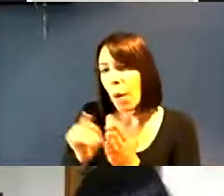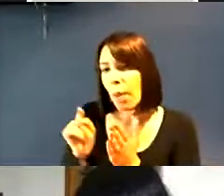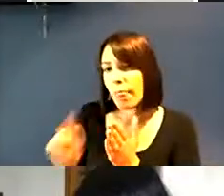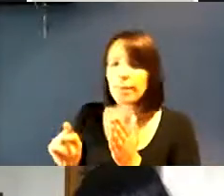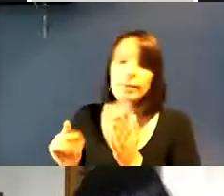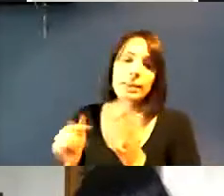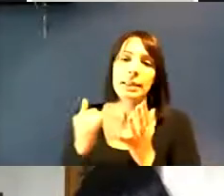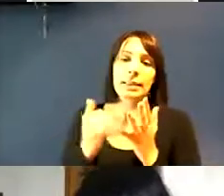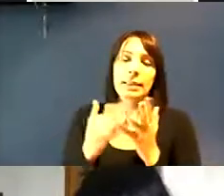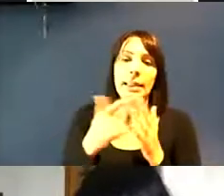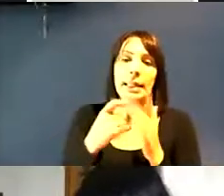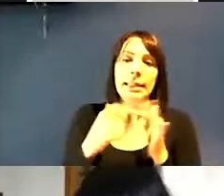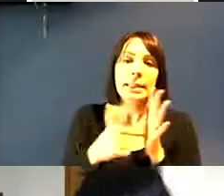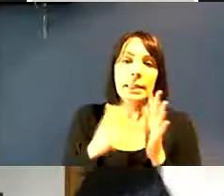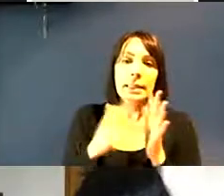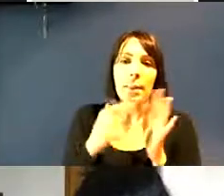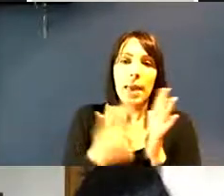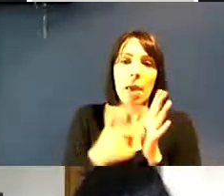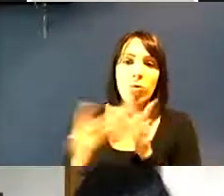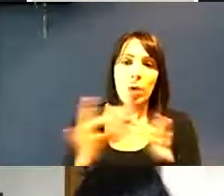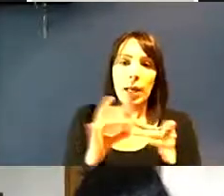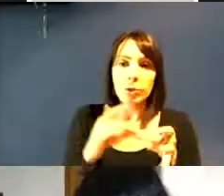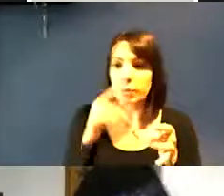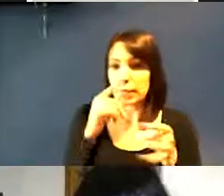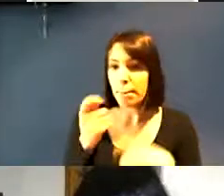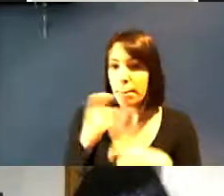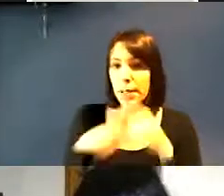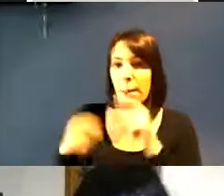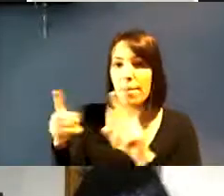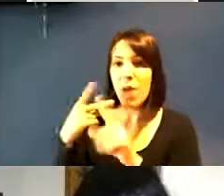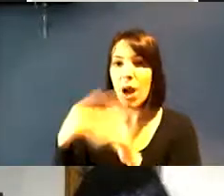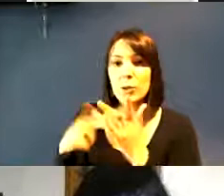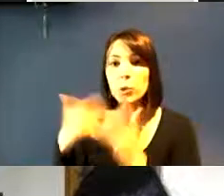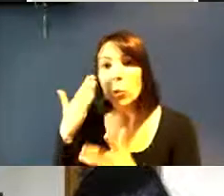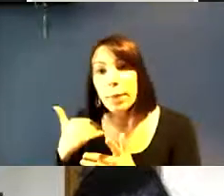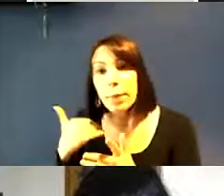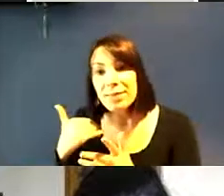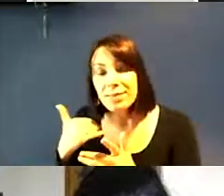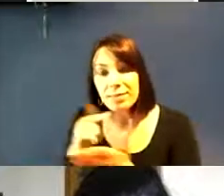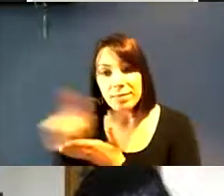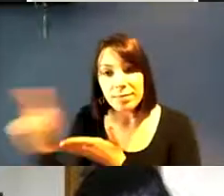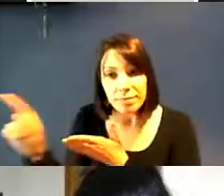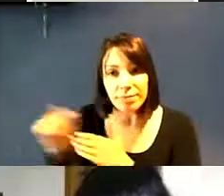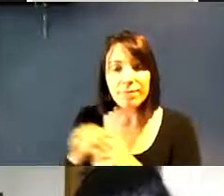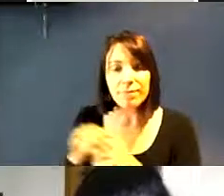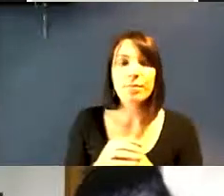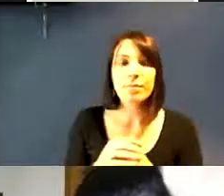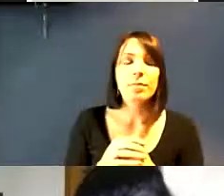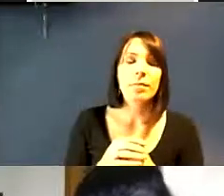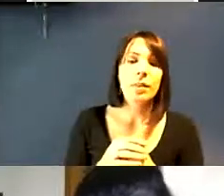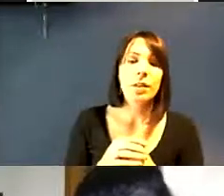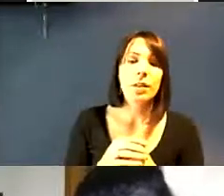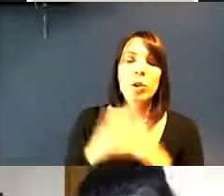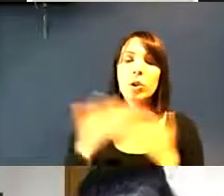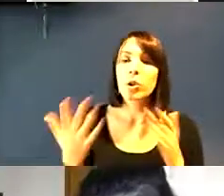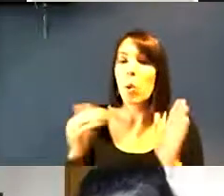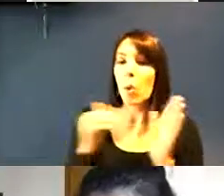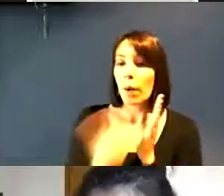relations can lead to violence against women more broadly. So we're going to now